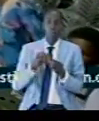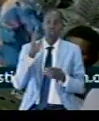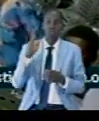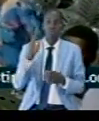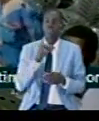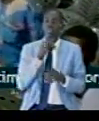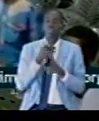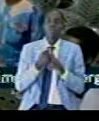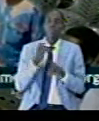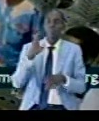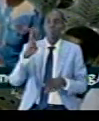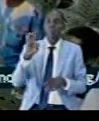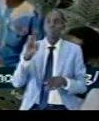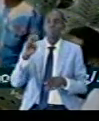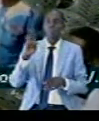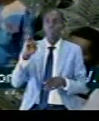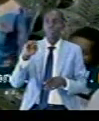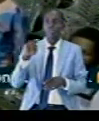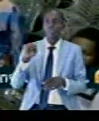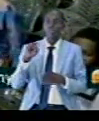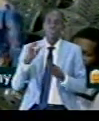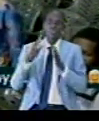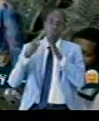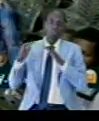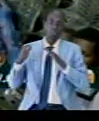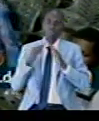City. Live.